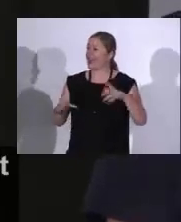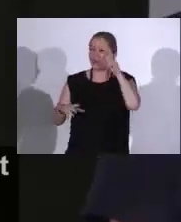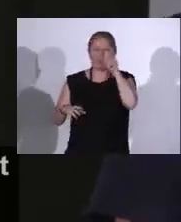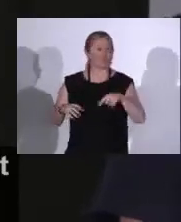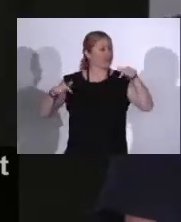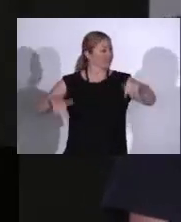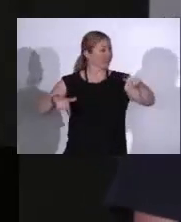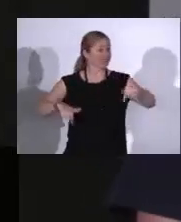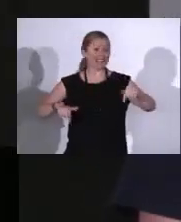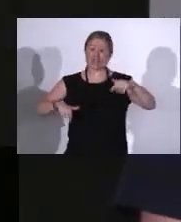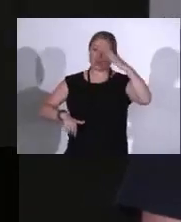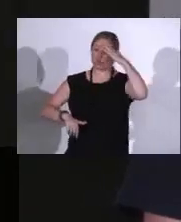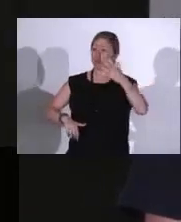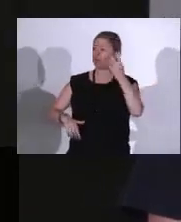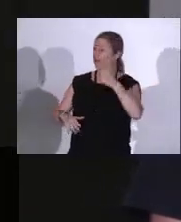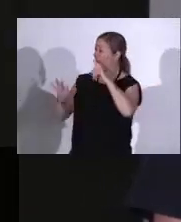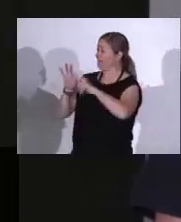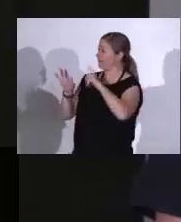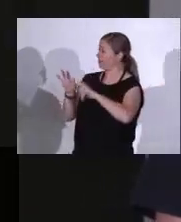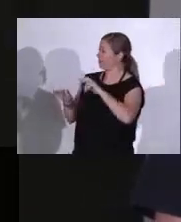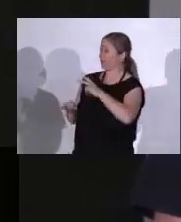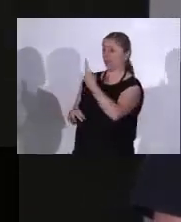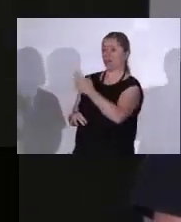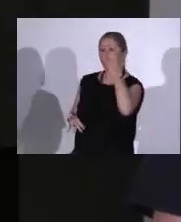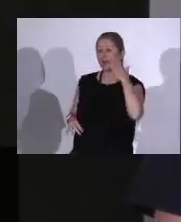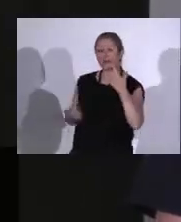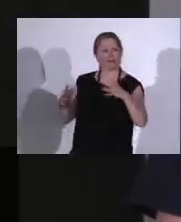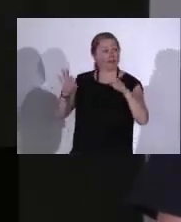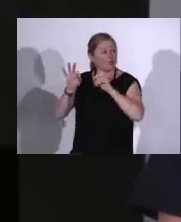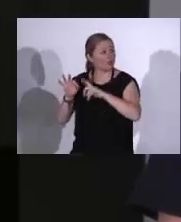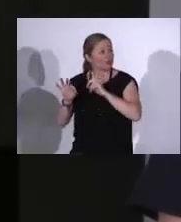question for the ladies from Sandringham?